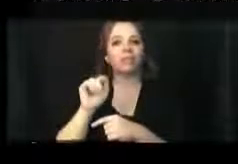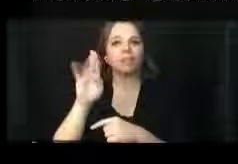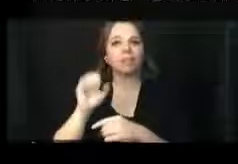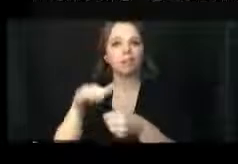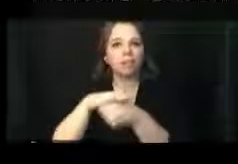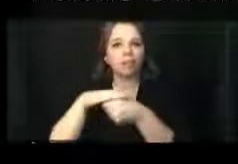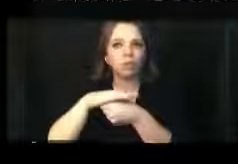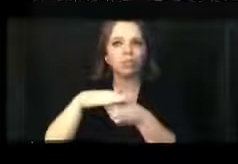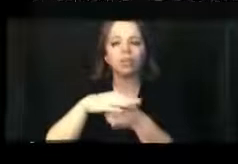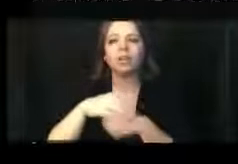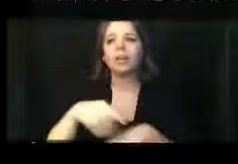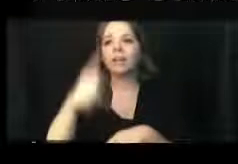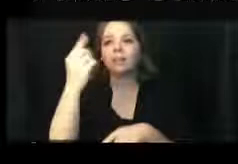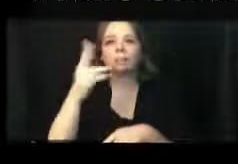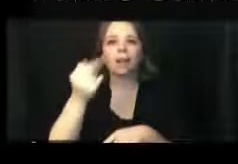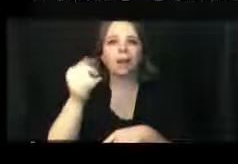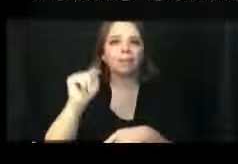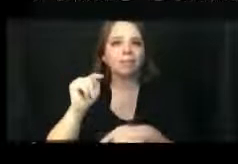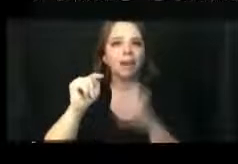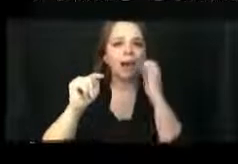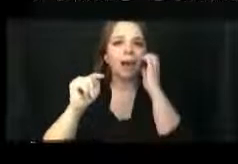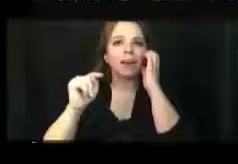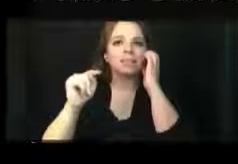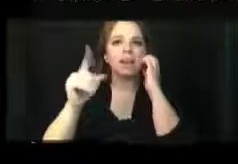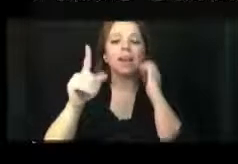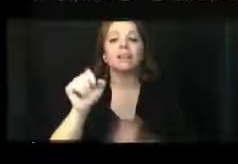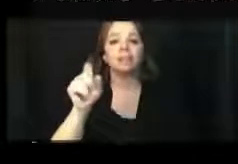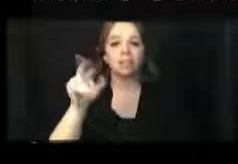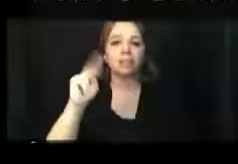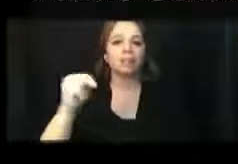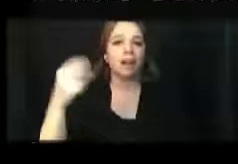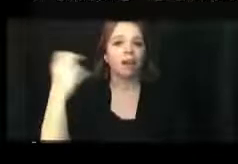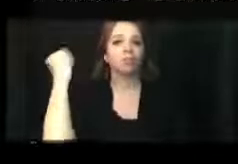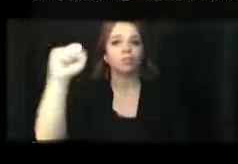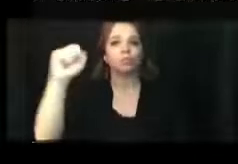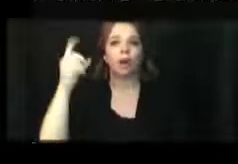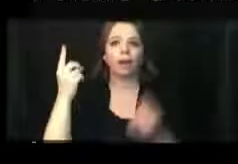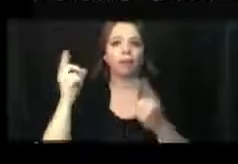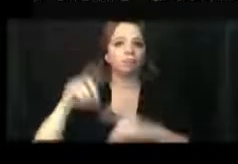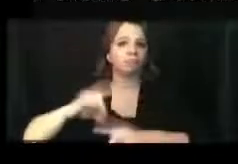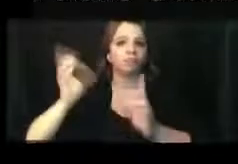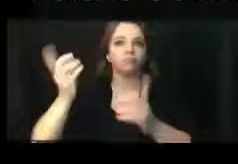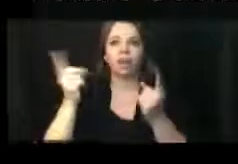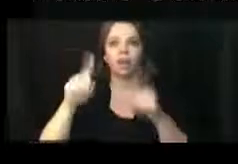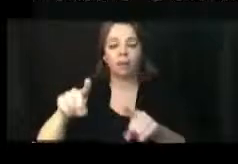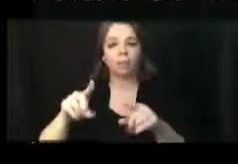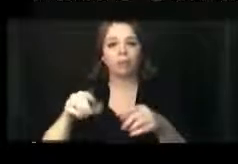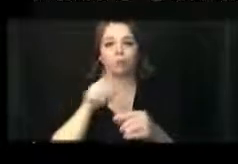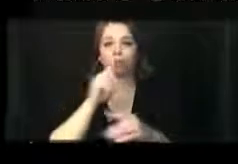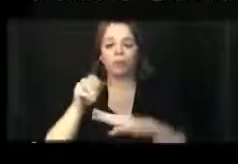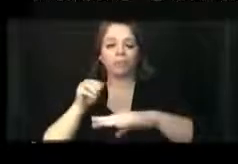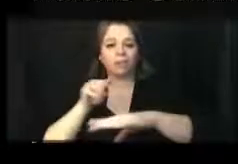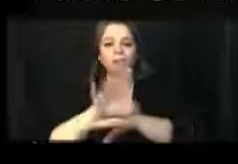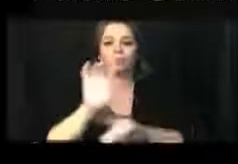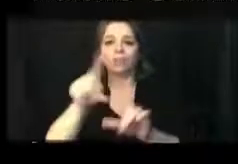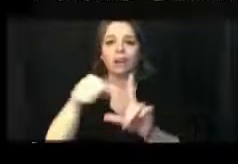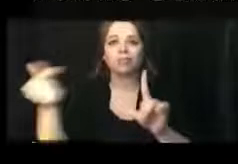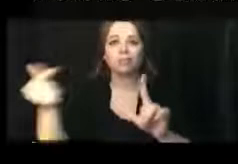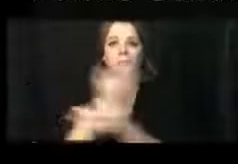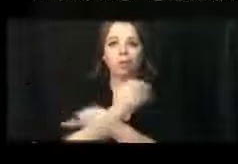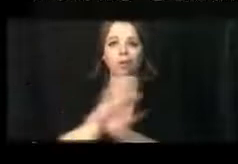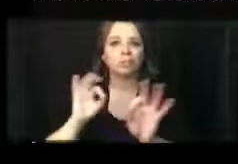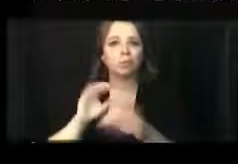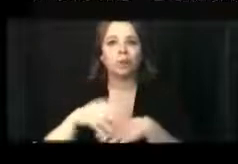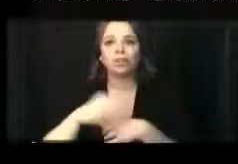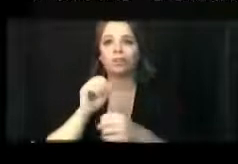Black Cat Tavern riot of 1967. That's been a big moment in the LGBTQ plus liberation movement. And that connects with the Southern San Fernando